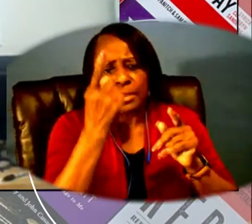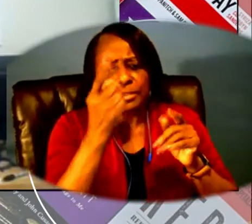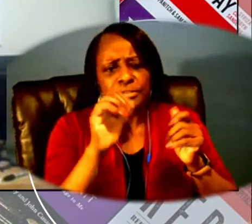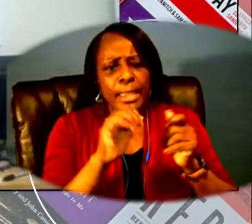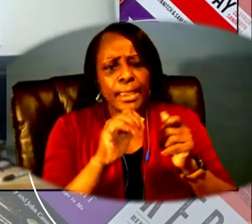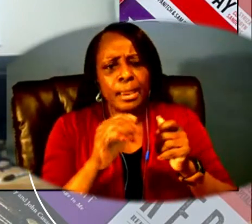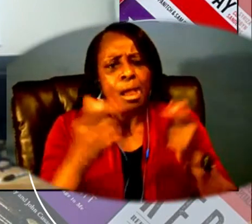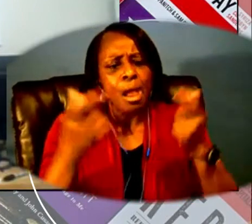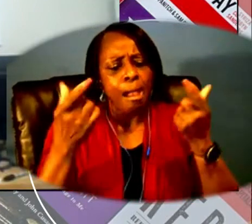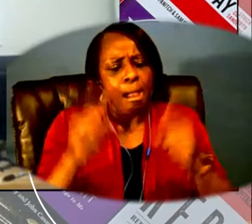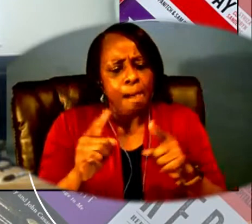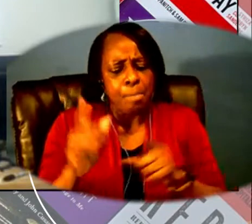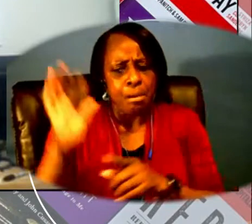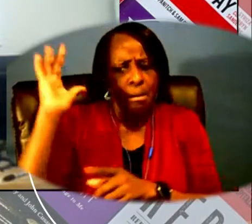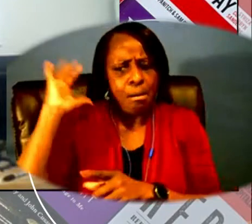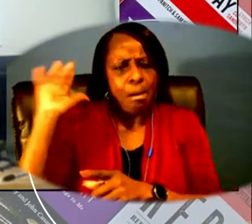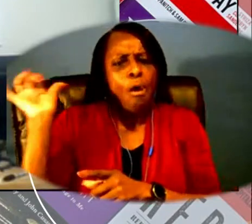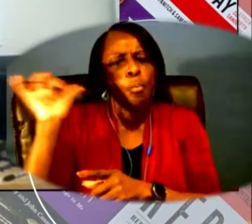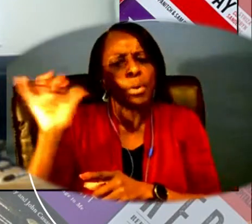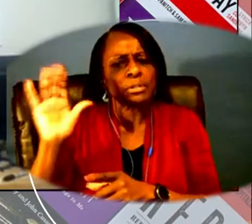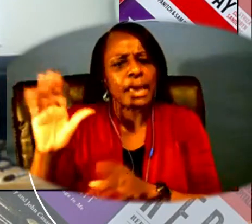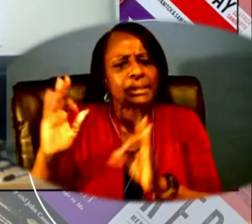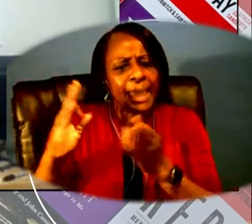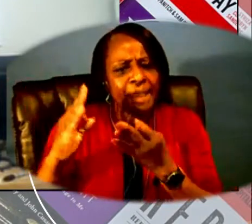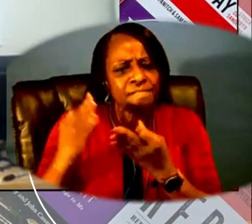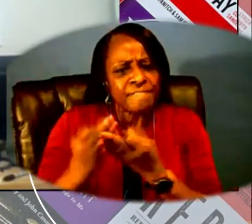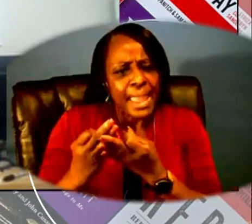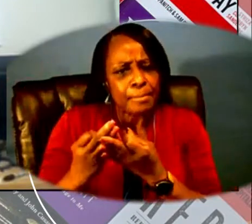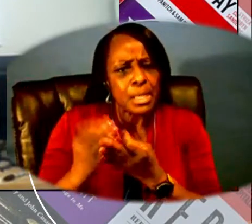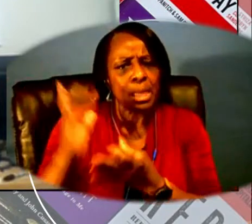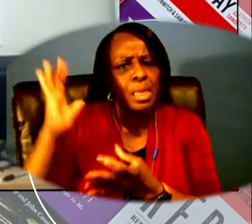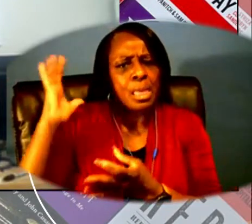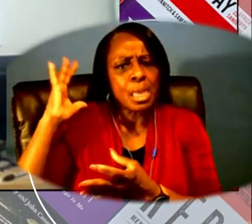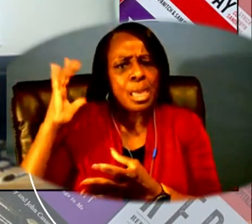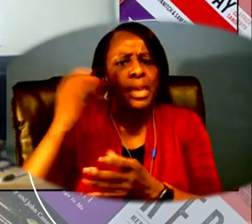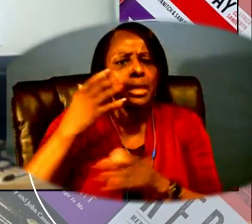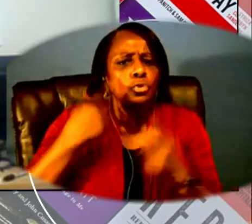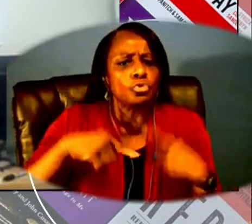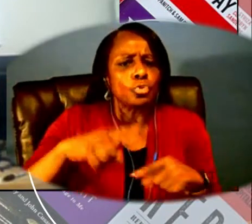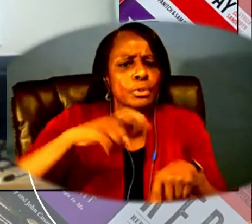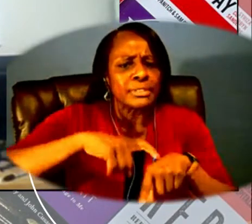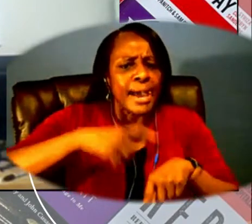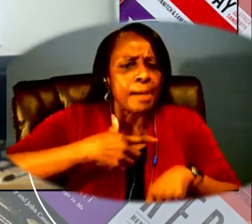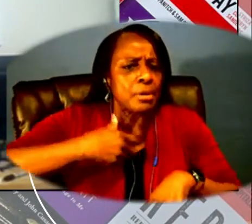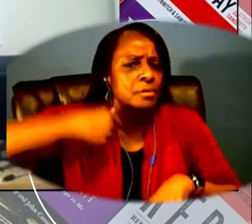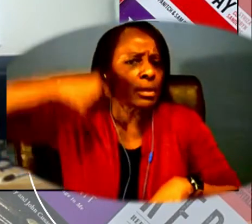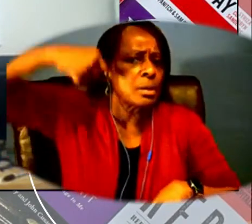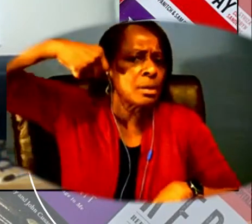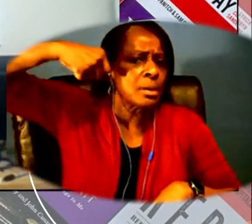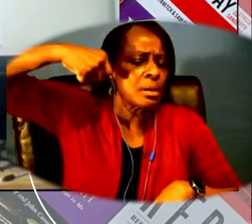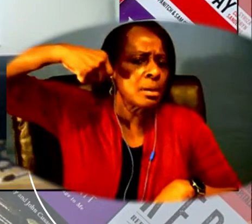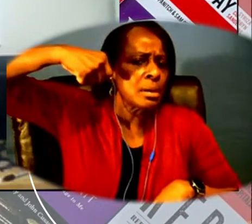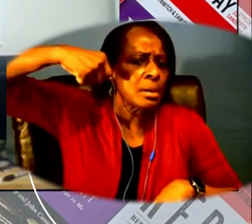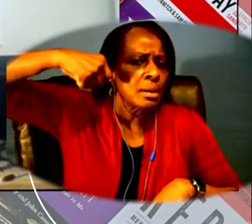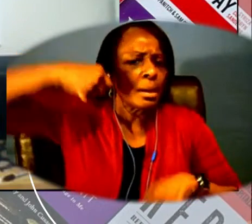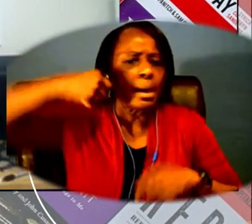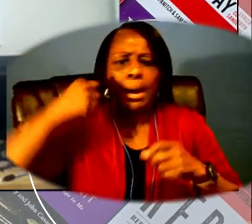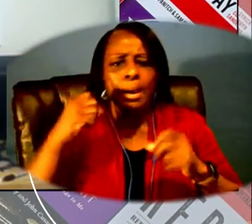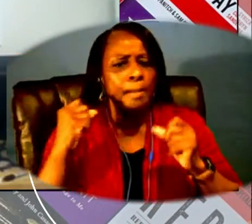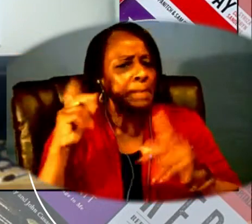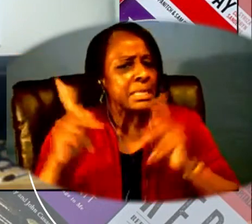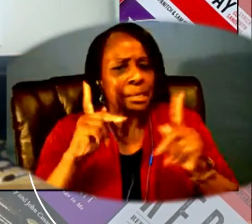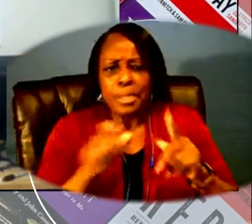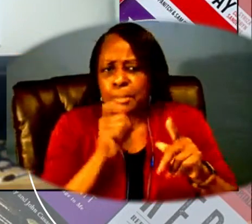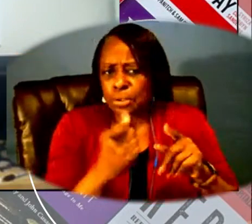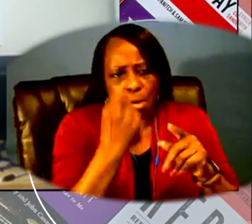what it was like to have your ancestors hanging from a noose. See, many people don't know what it means to be at the end